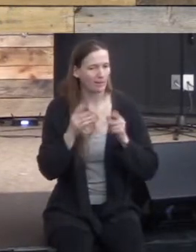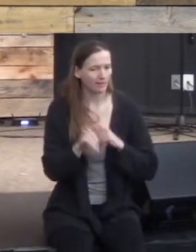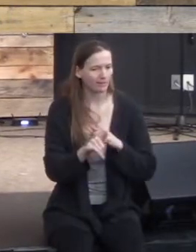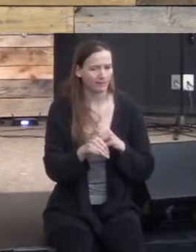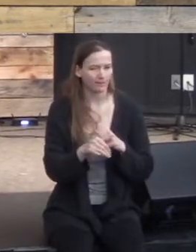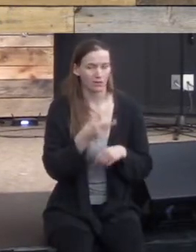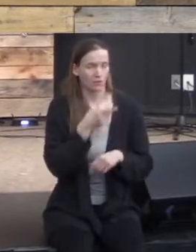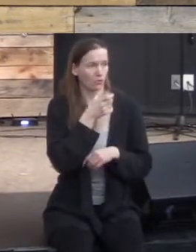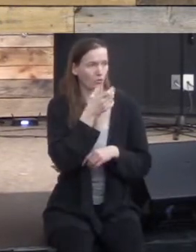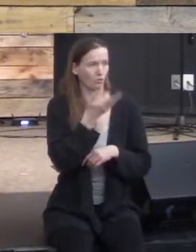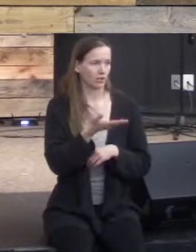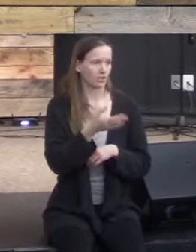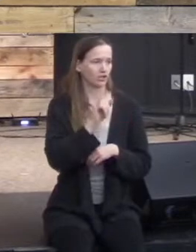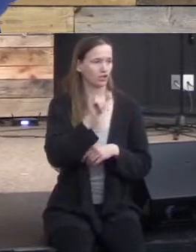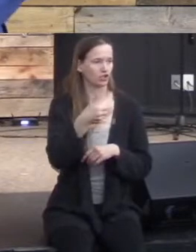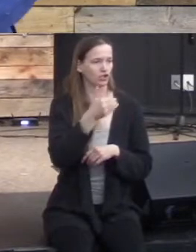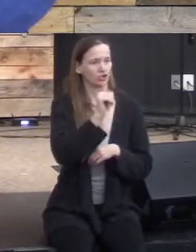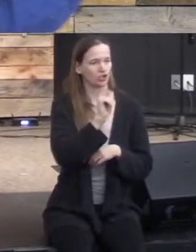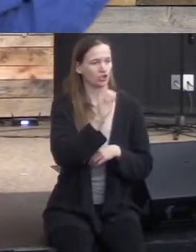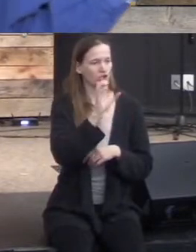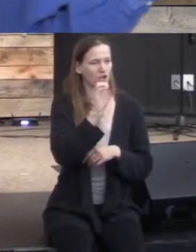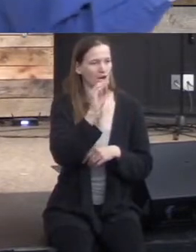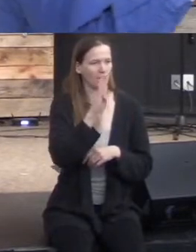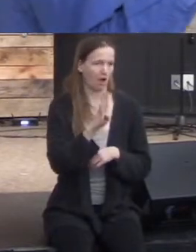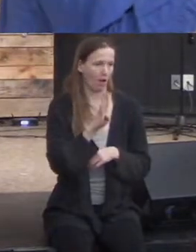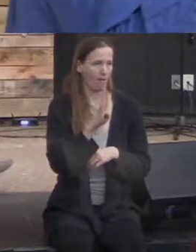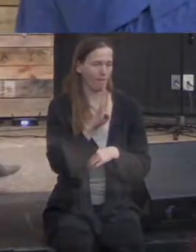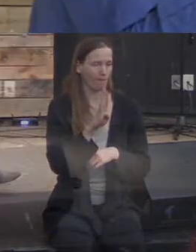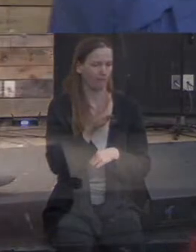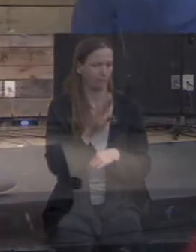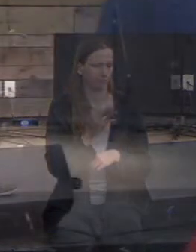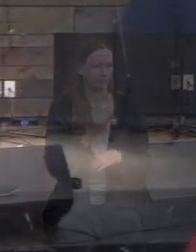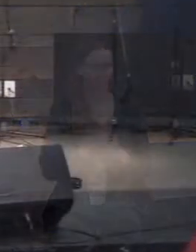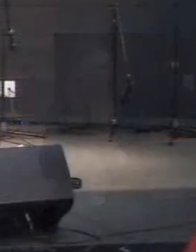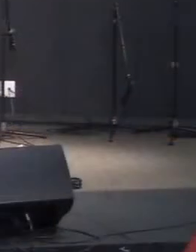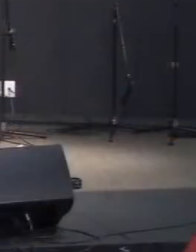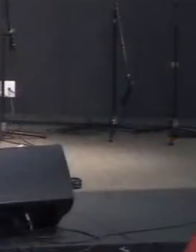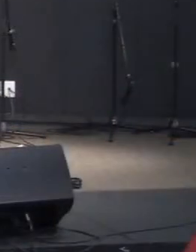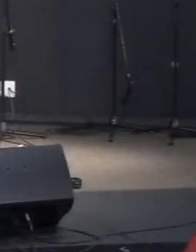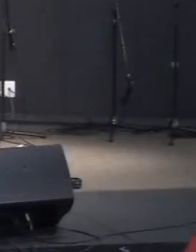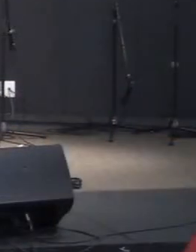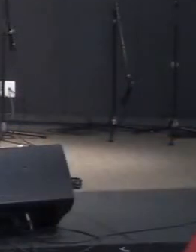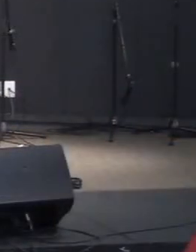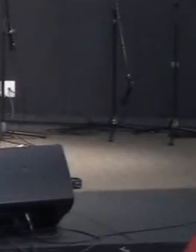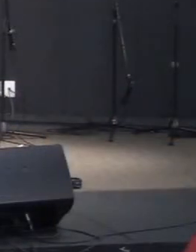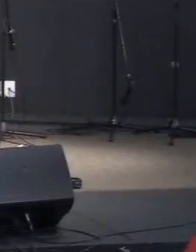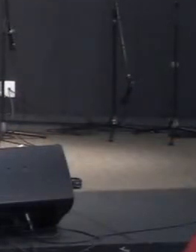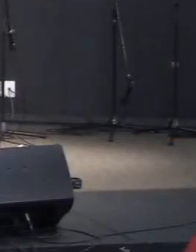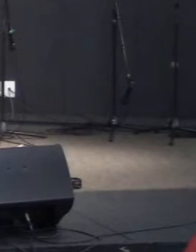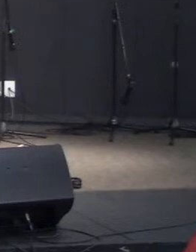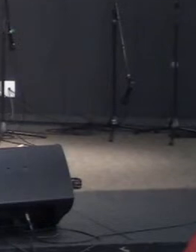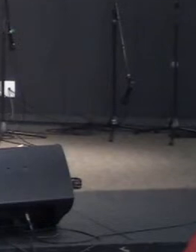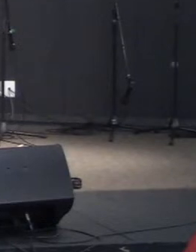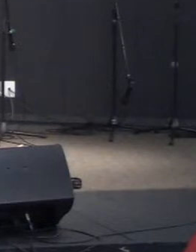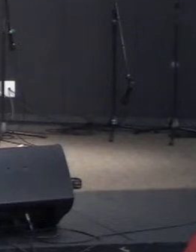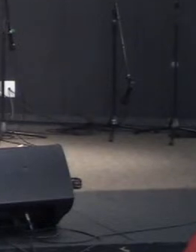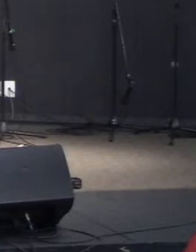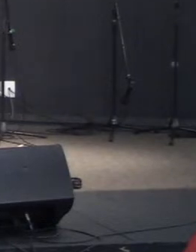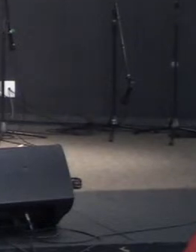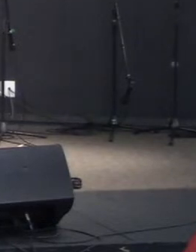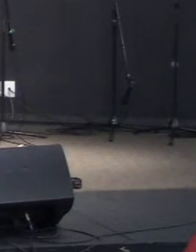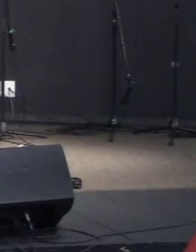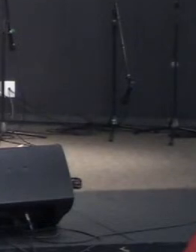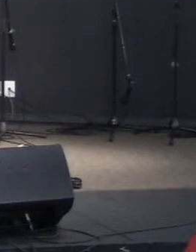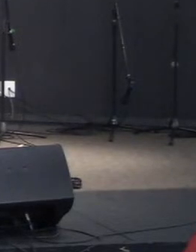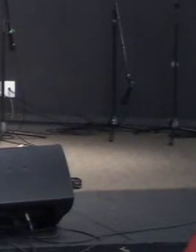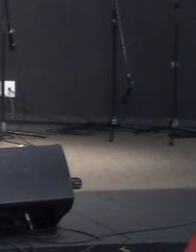You know, many years ago, the Chicago Church of Christ identified that there was a large part